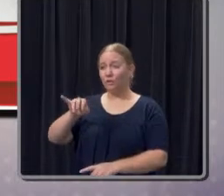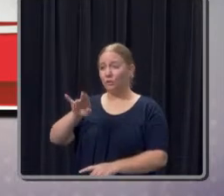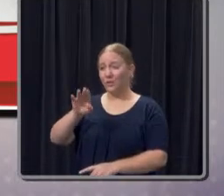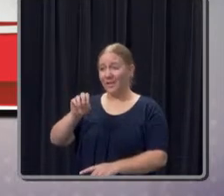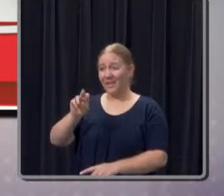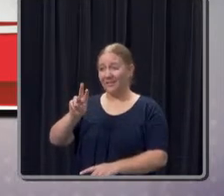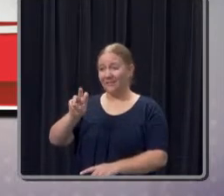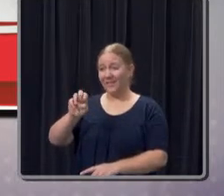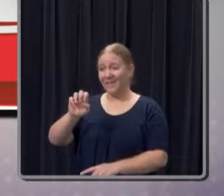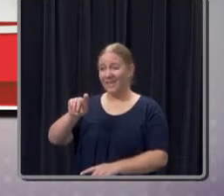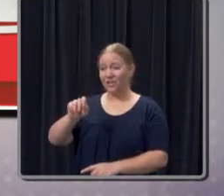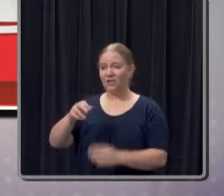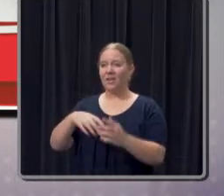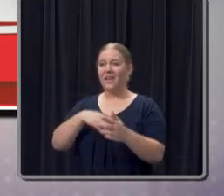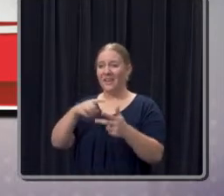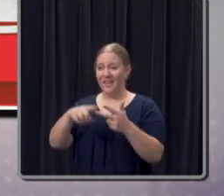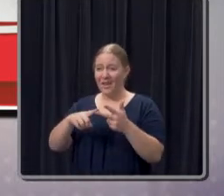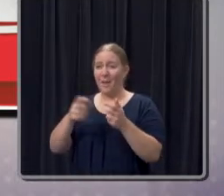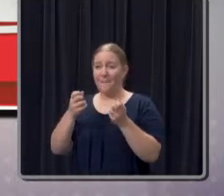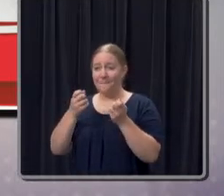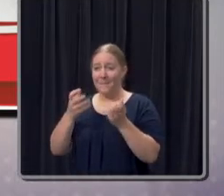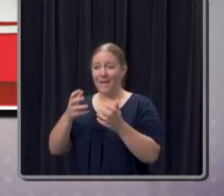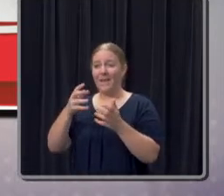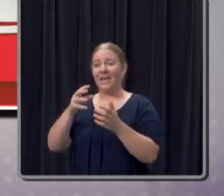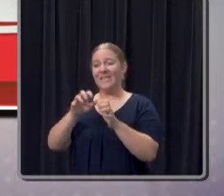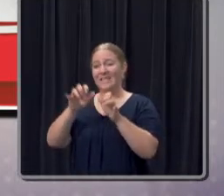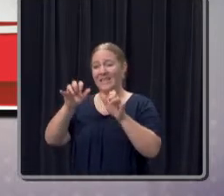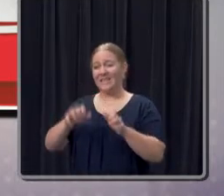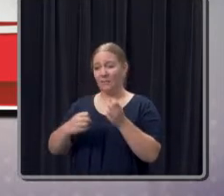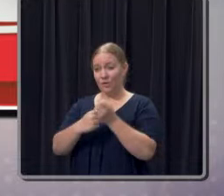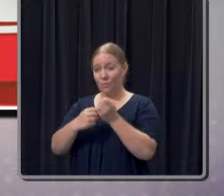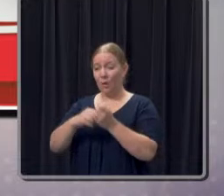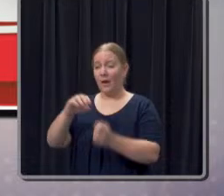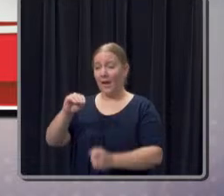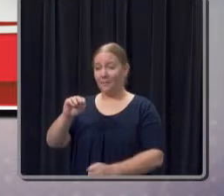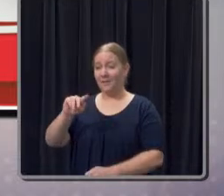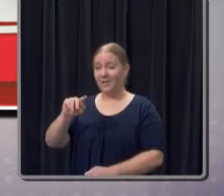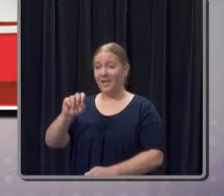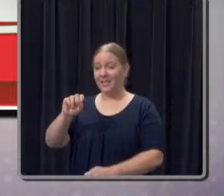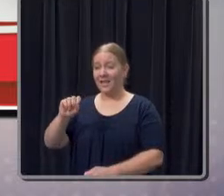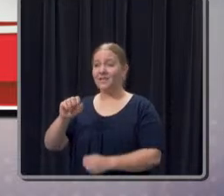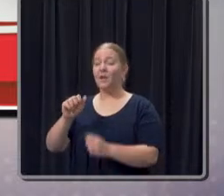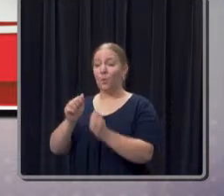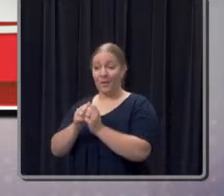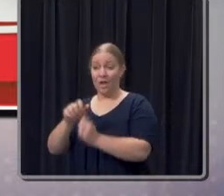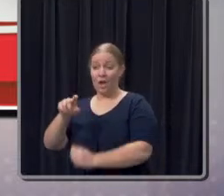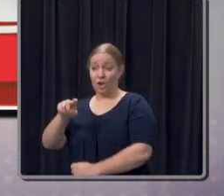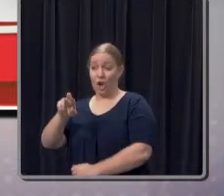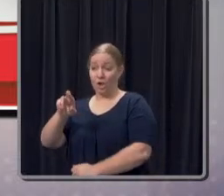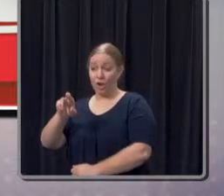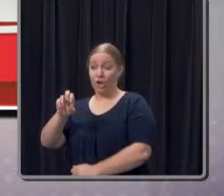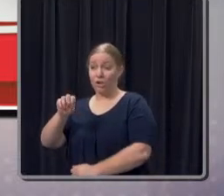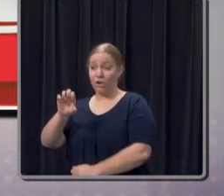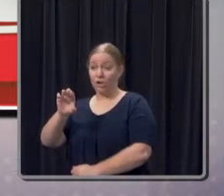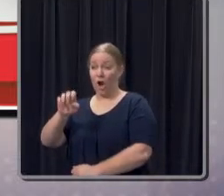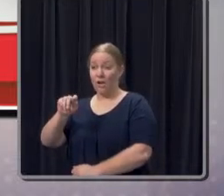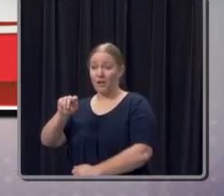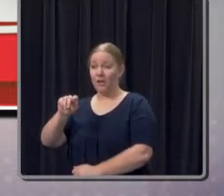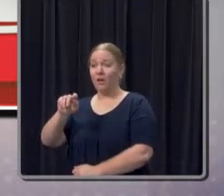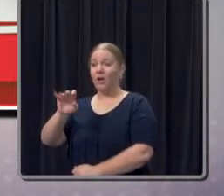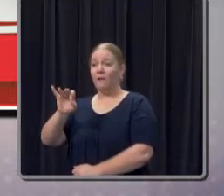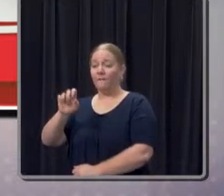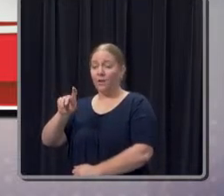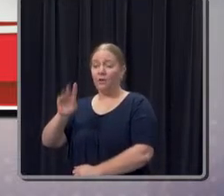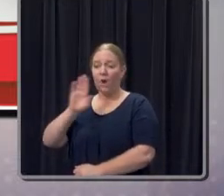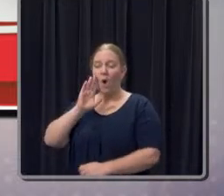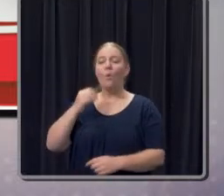of support, MTSS, with Dr. Scott Fluke. I'll make a brief closing comment, and then we'd love